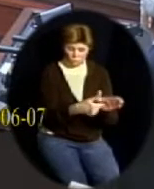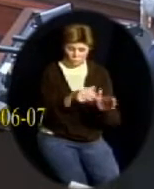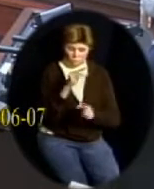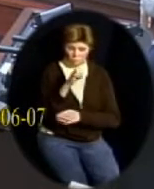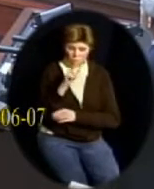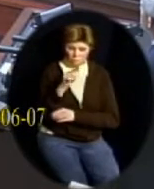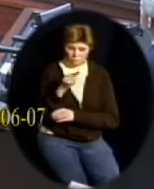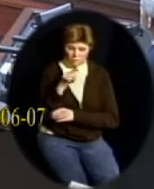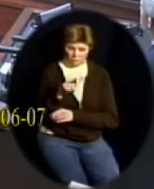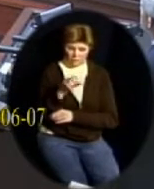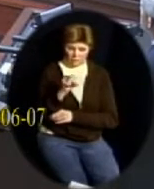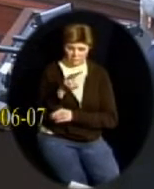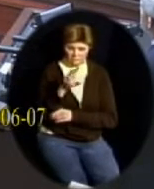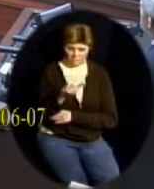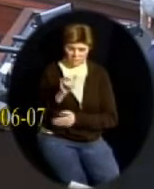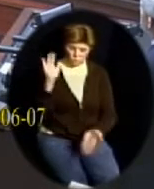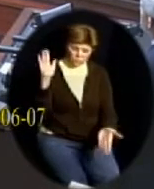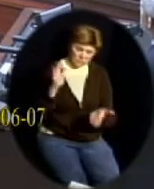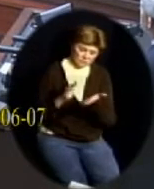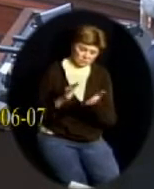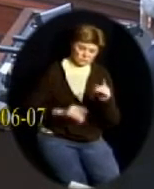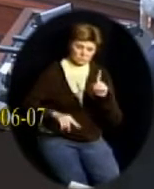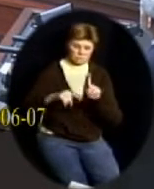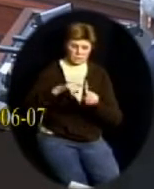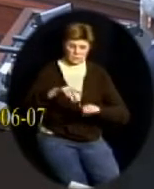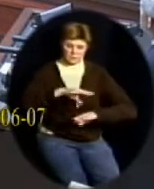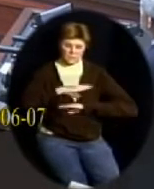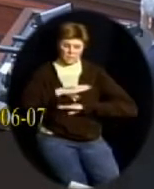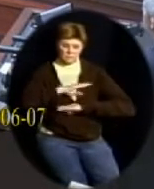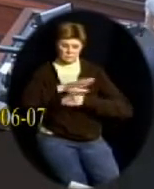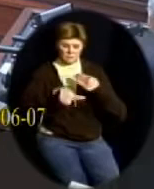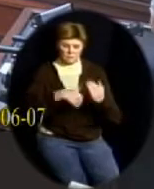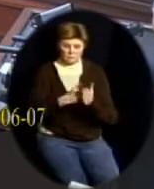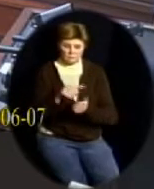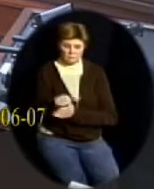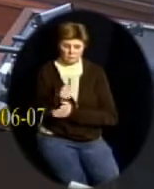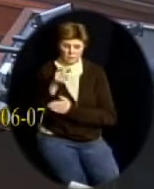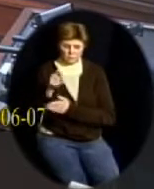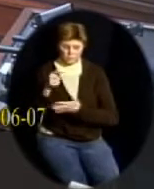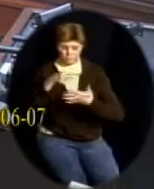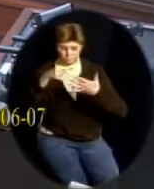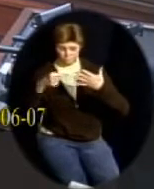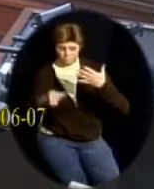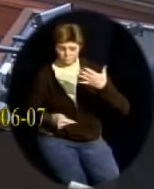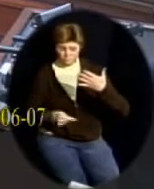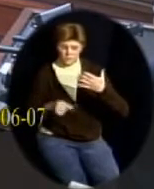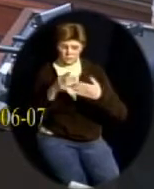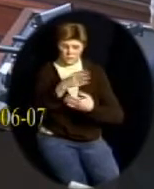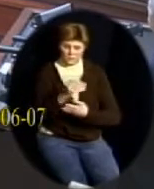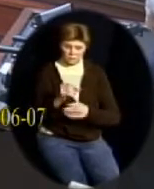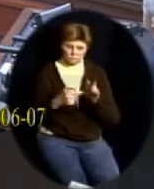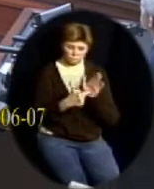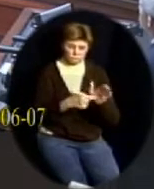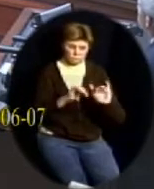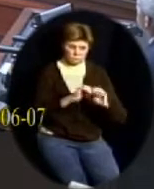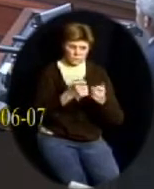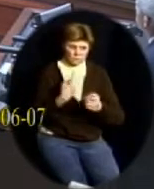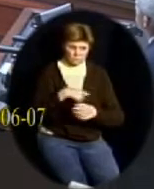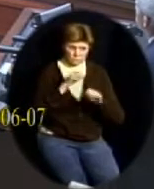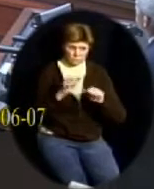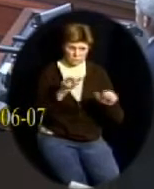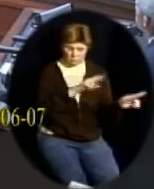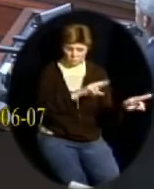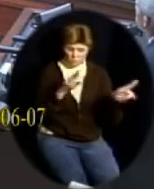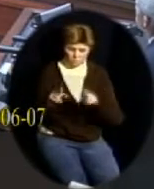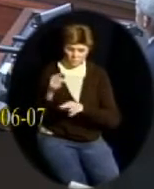meet those other needs. And then there's some discussion tonight on how we can begin preparing for a potential bond